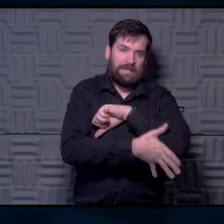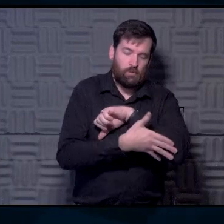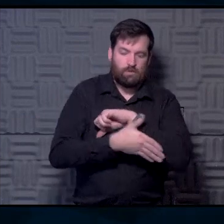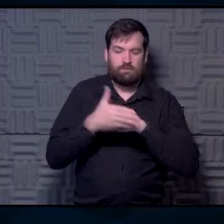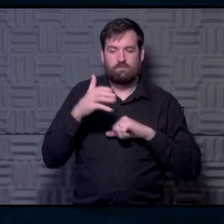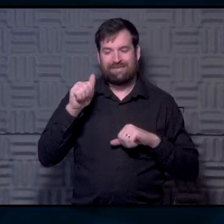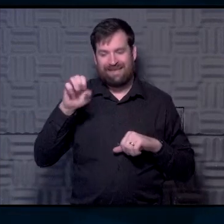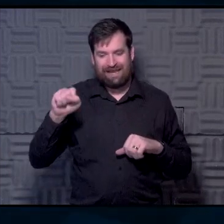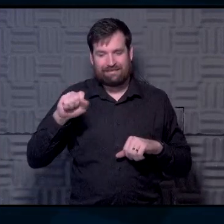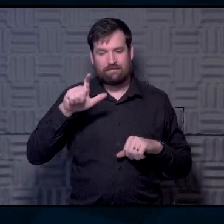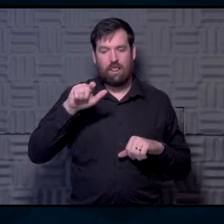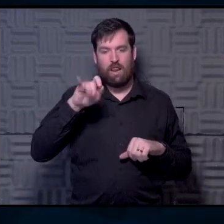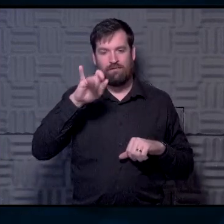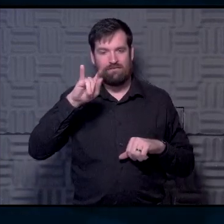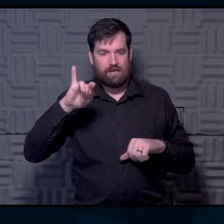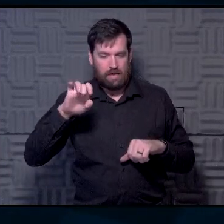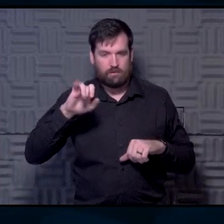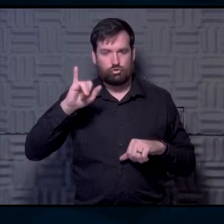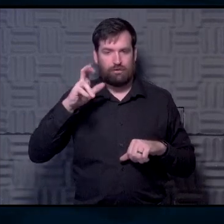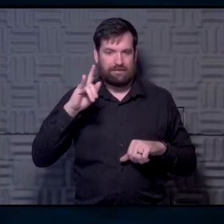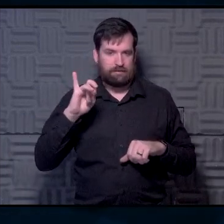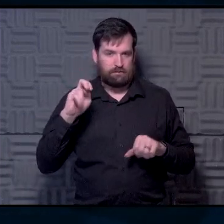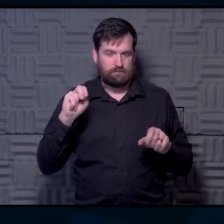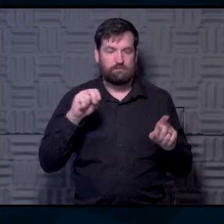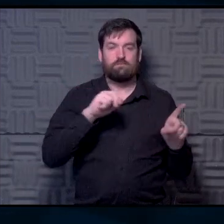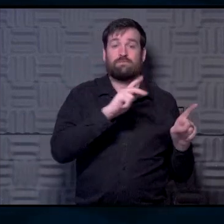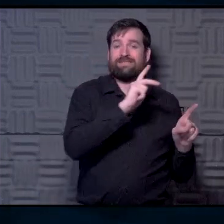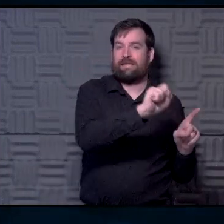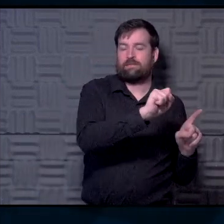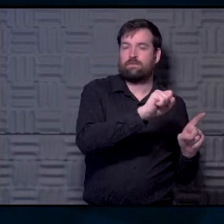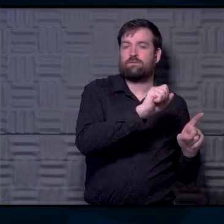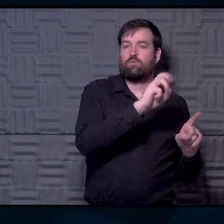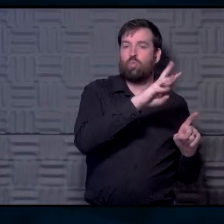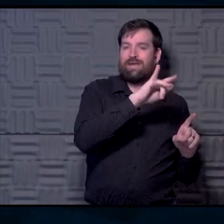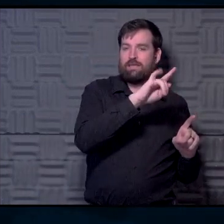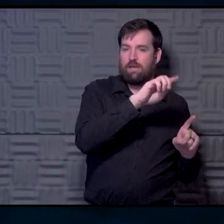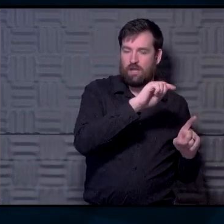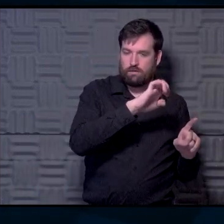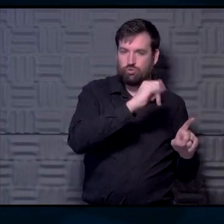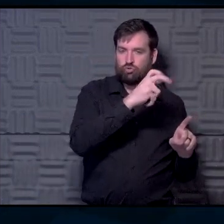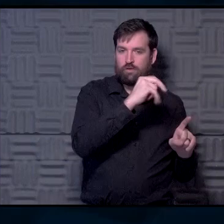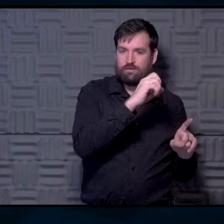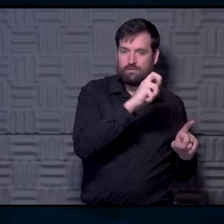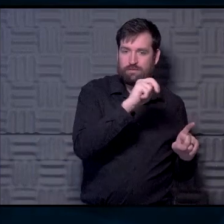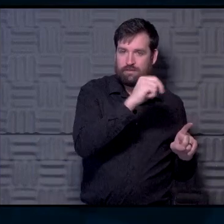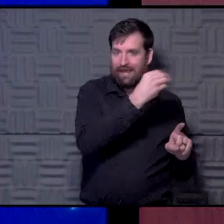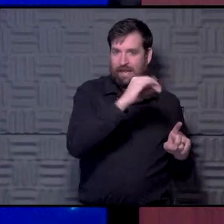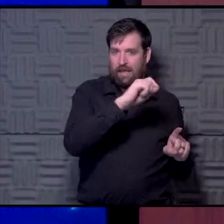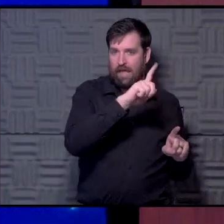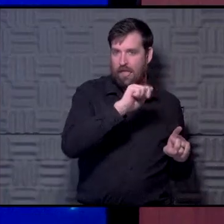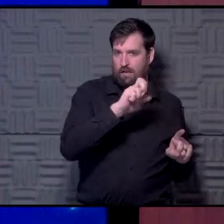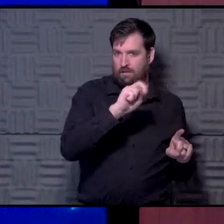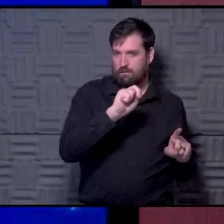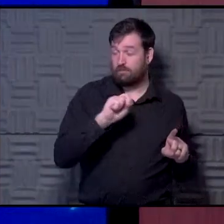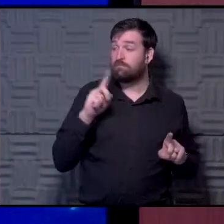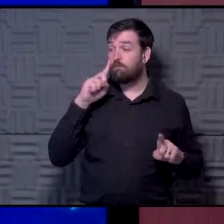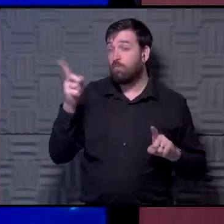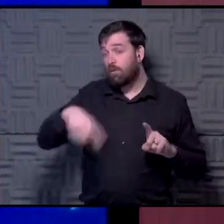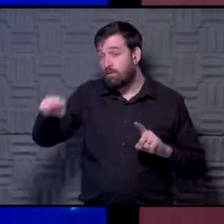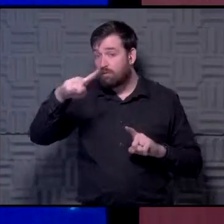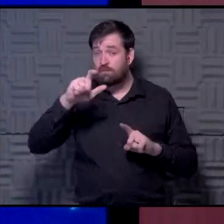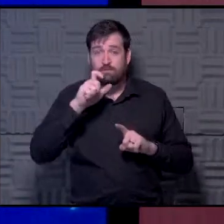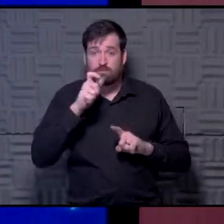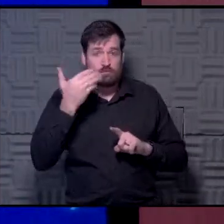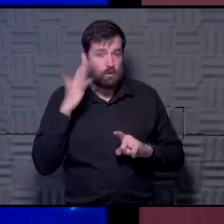Cass, Lafayette, and Jackson, and then the same counties in Kansas, Wyandotte, Johnson, and Allen. And I just want to say, for those of you who